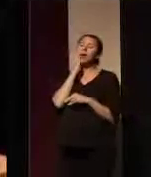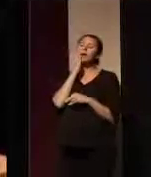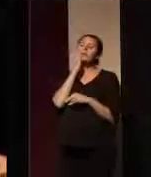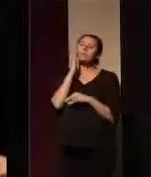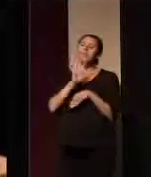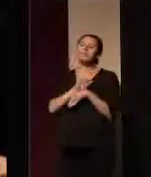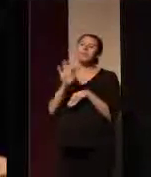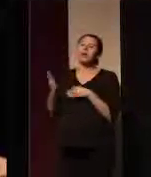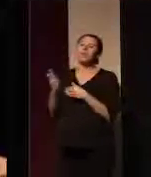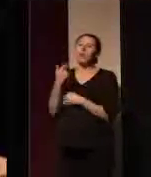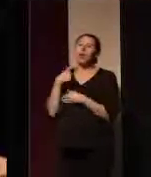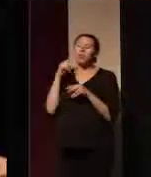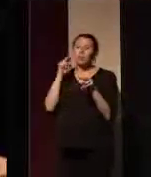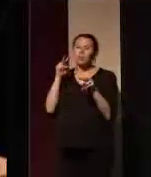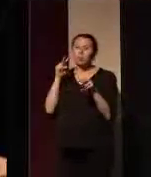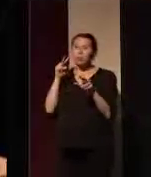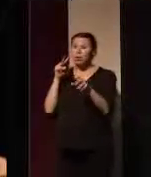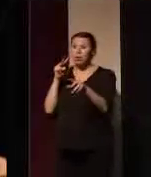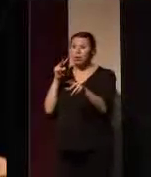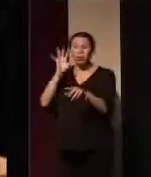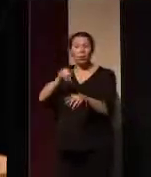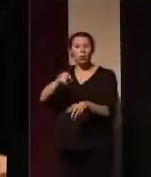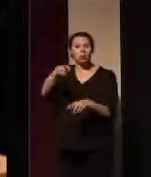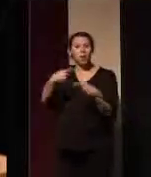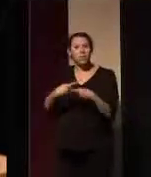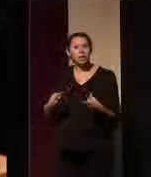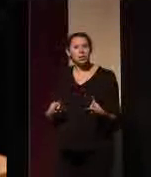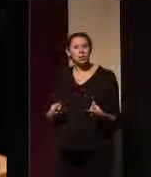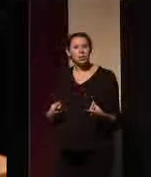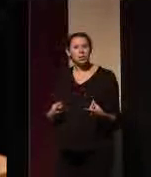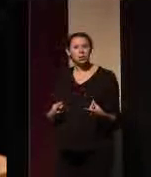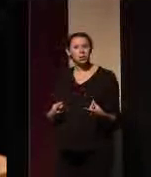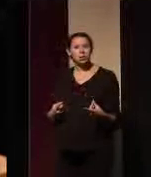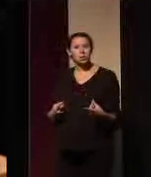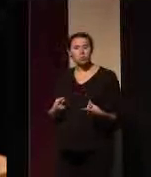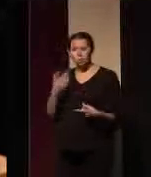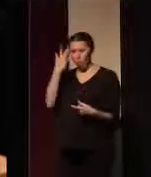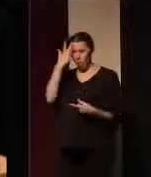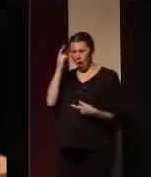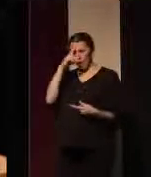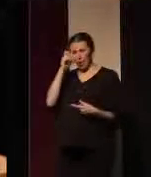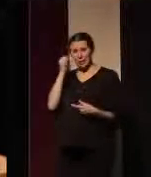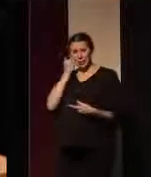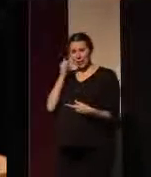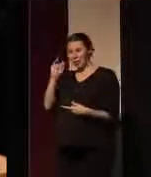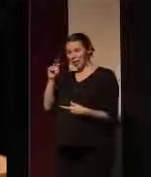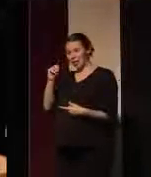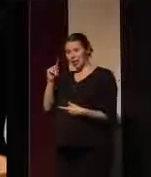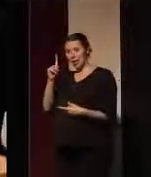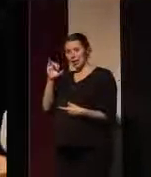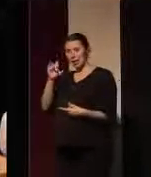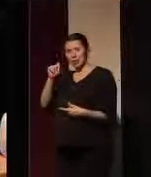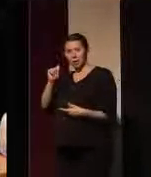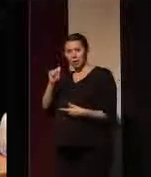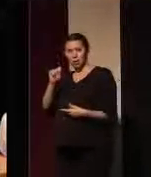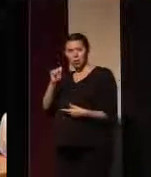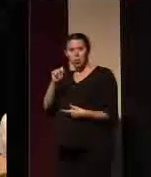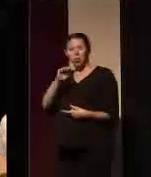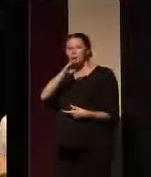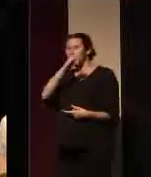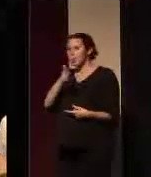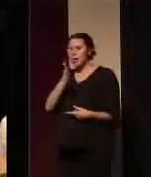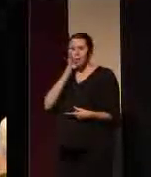me. There's your conflict. There's your conflict. Why? Because if he's indicted, he's never going to appear for that